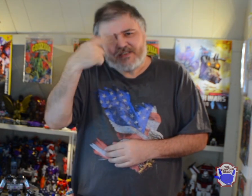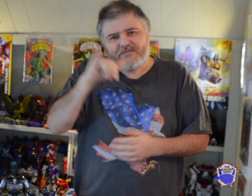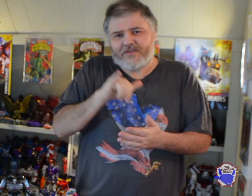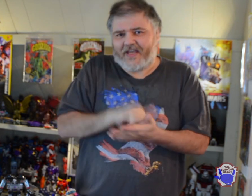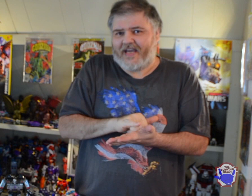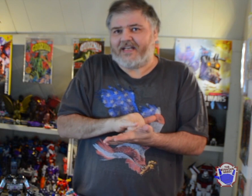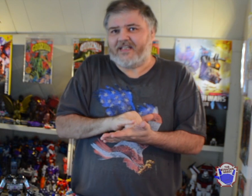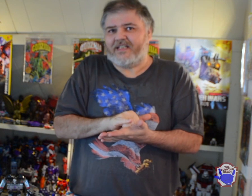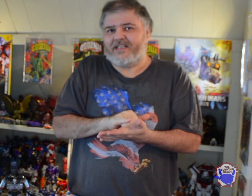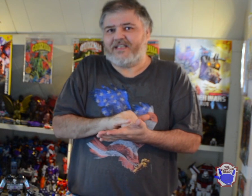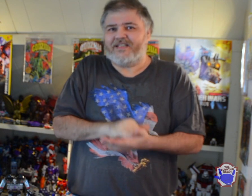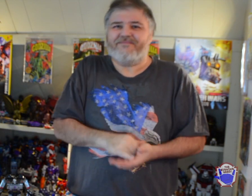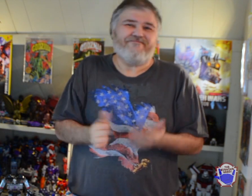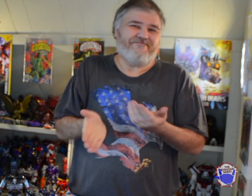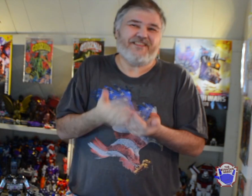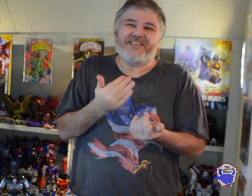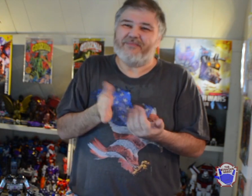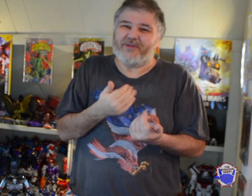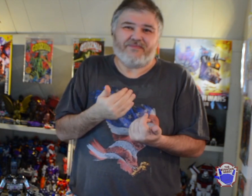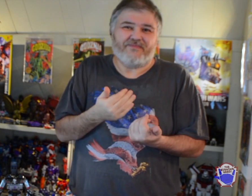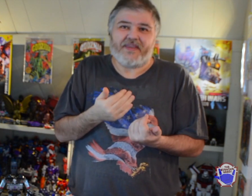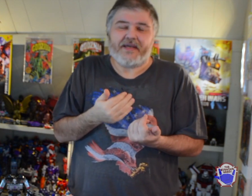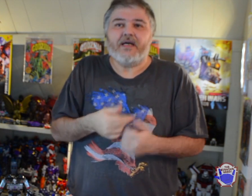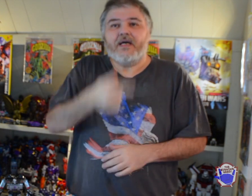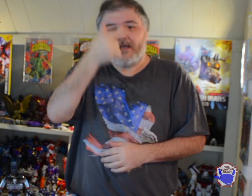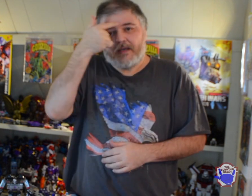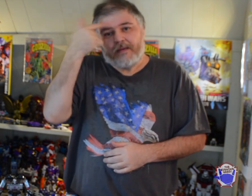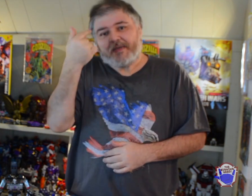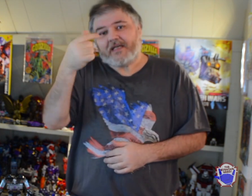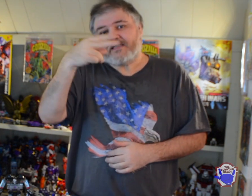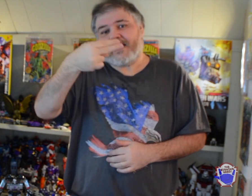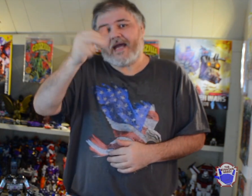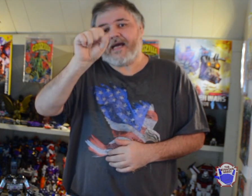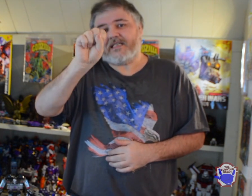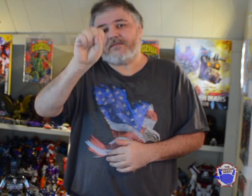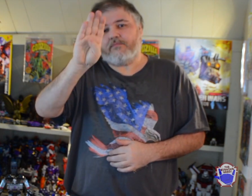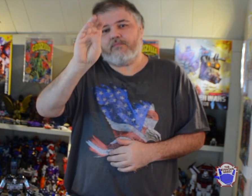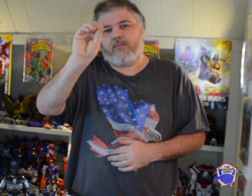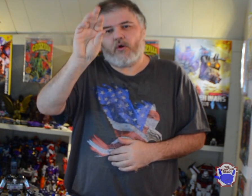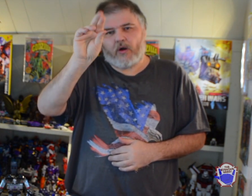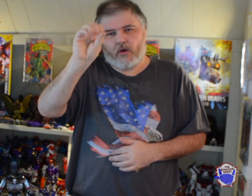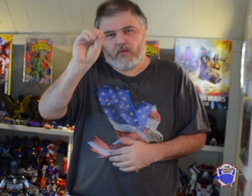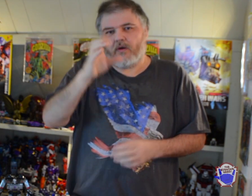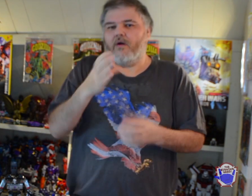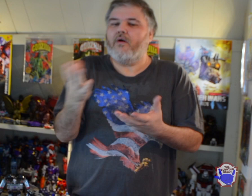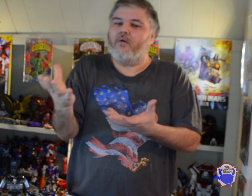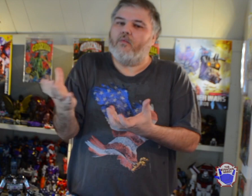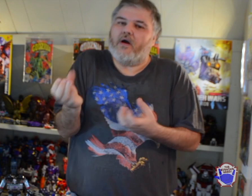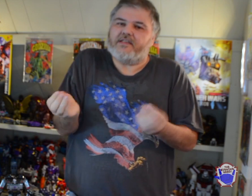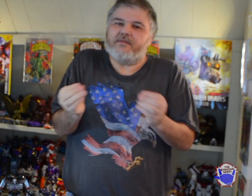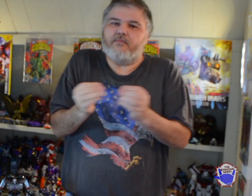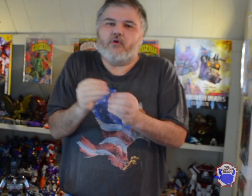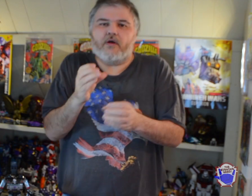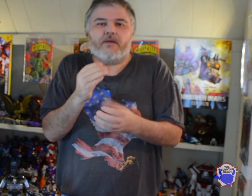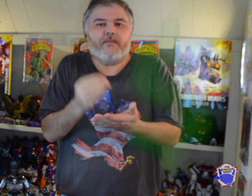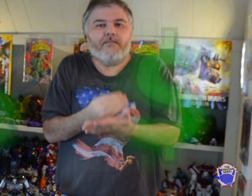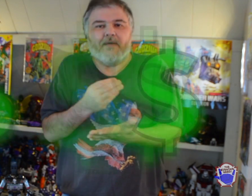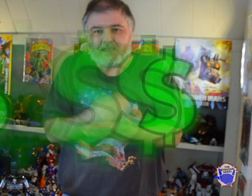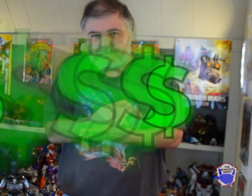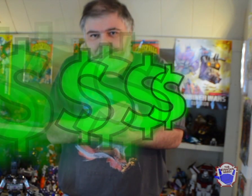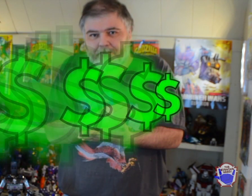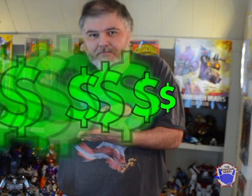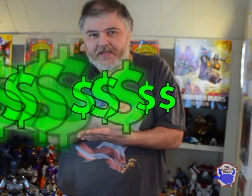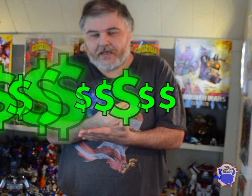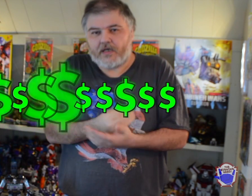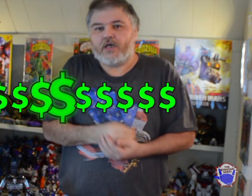The reason for that is simple. Because Hasbro wanted more